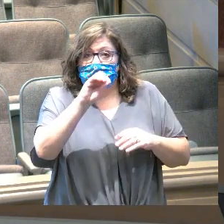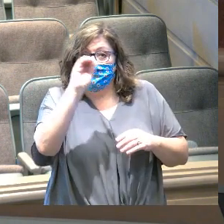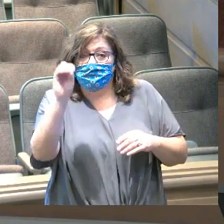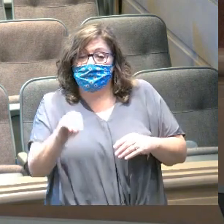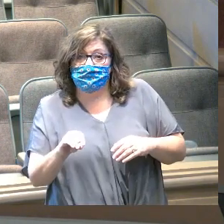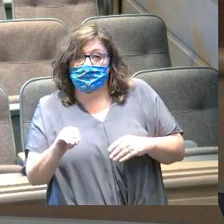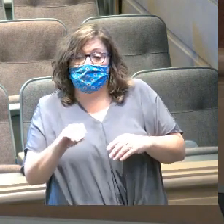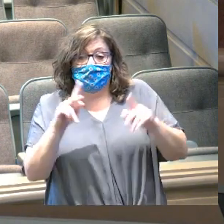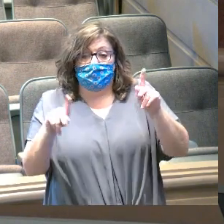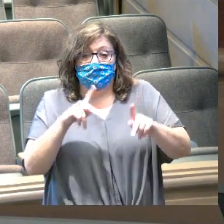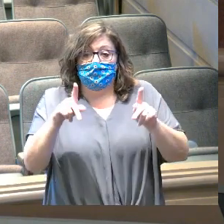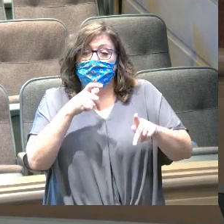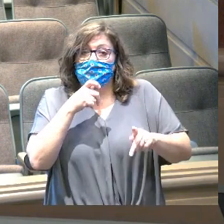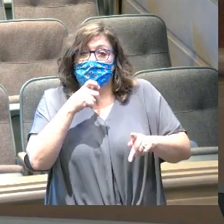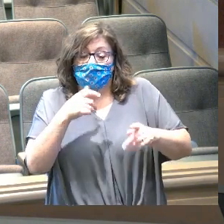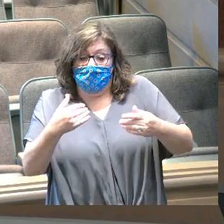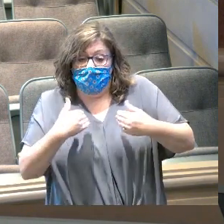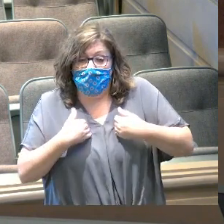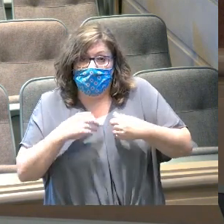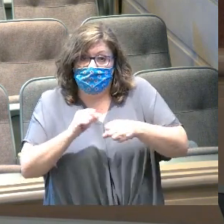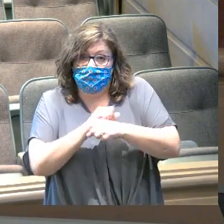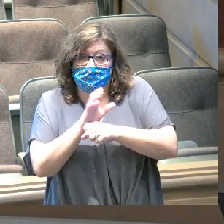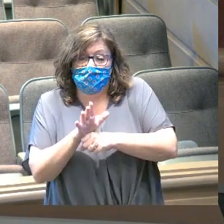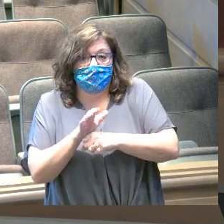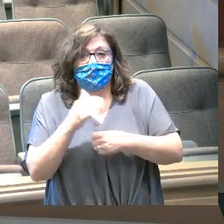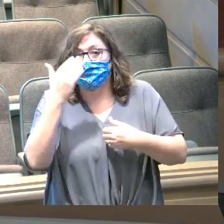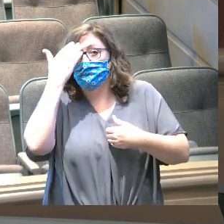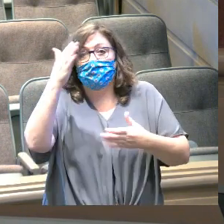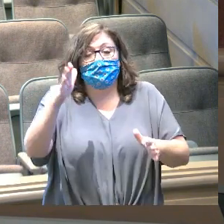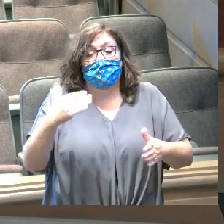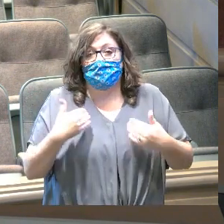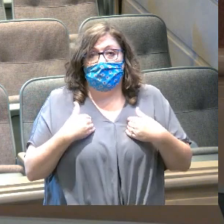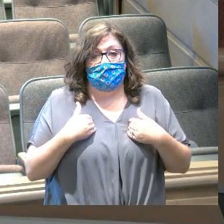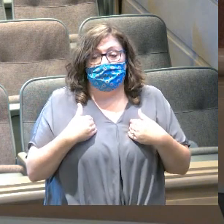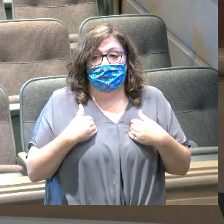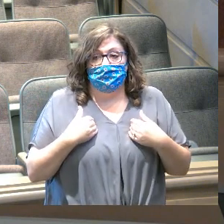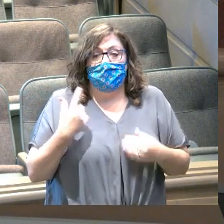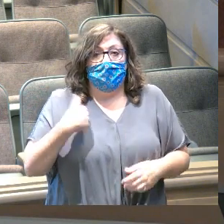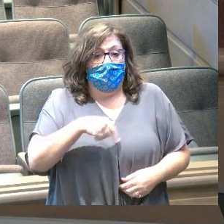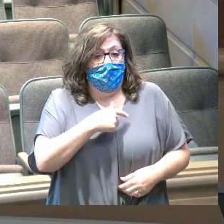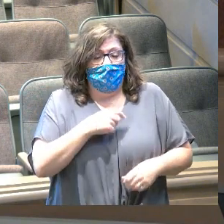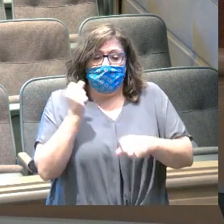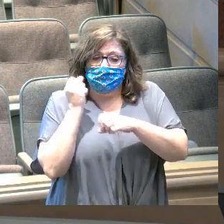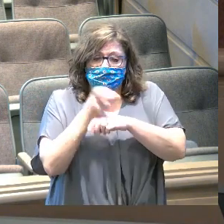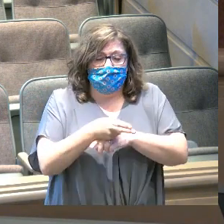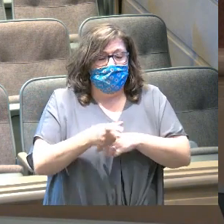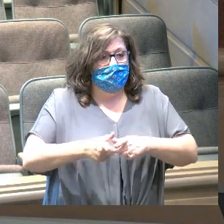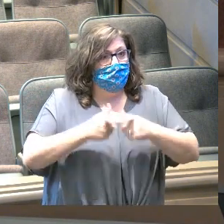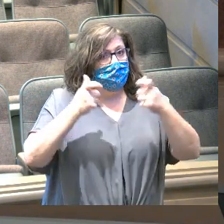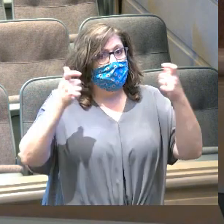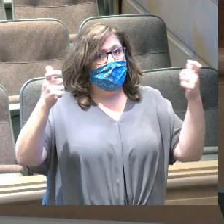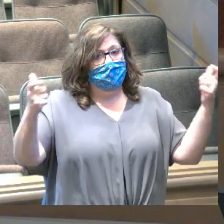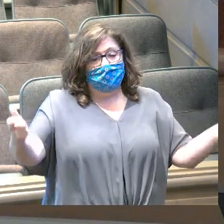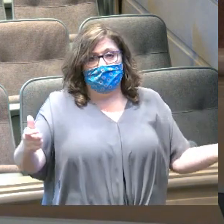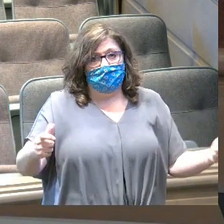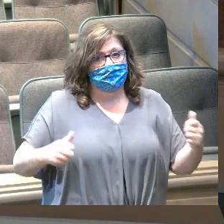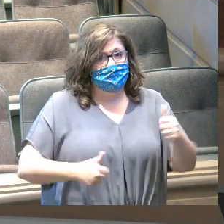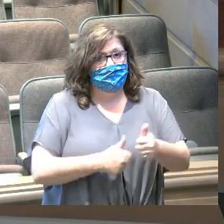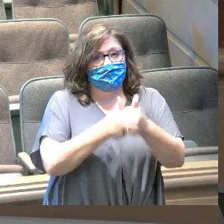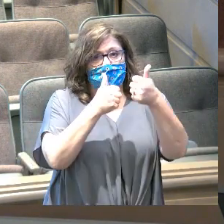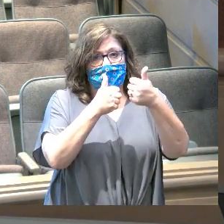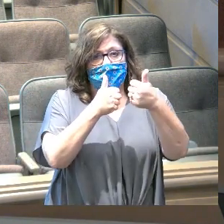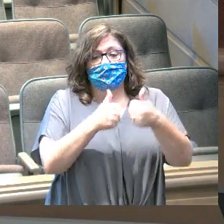virus never actually know that they have it. We overcame tremendous odds by taking